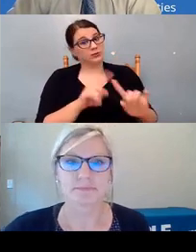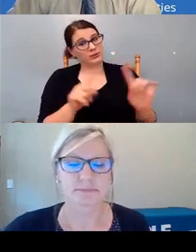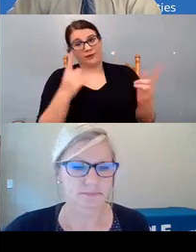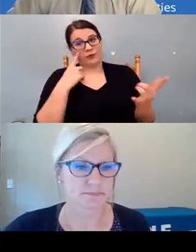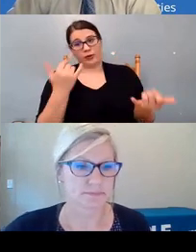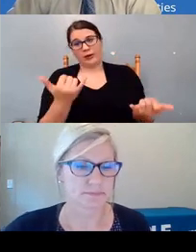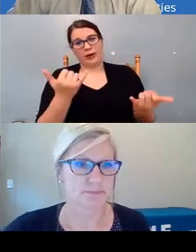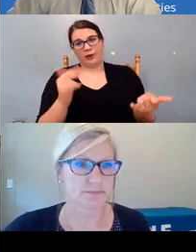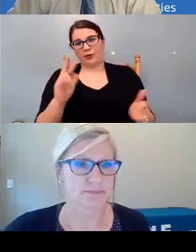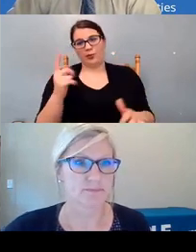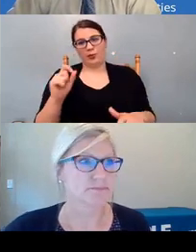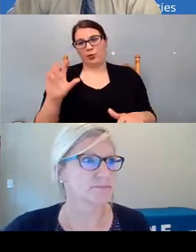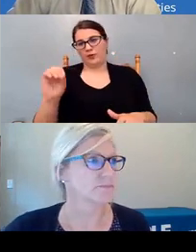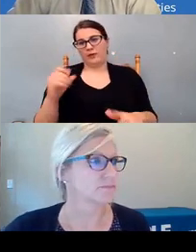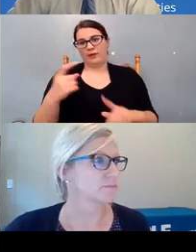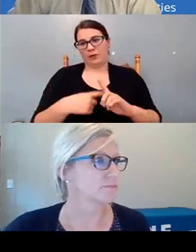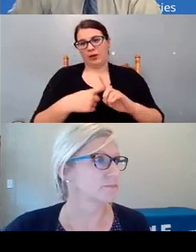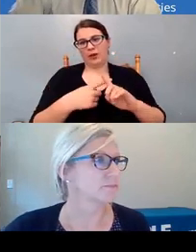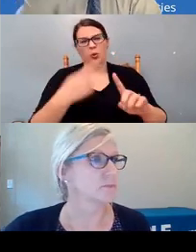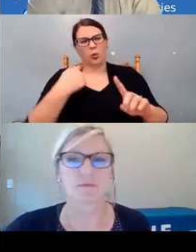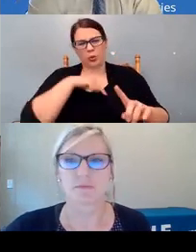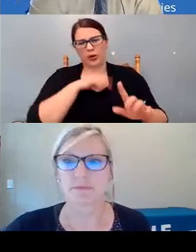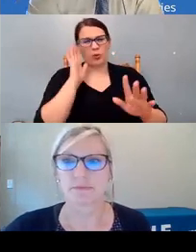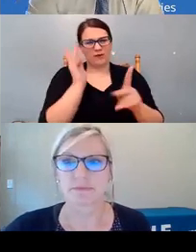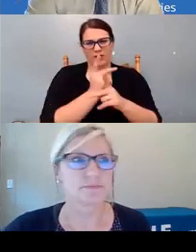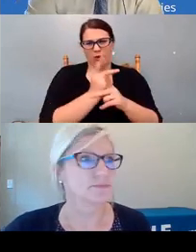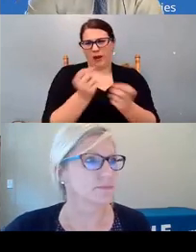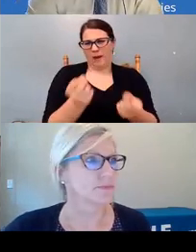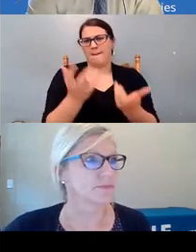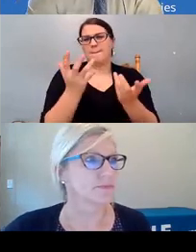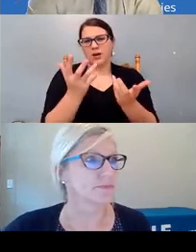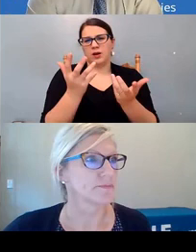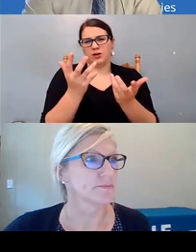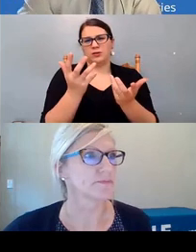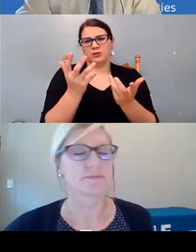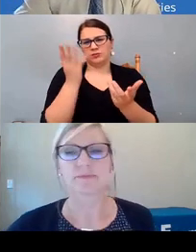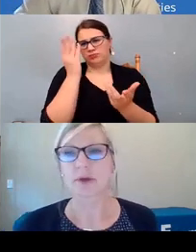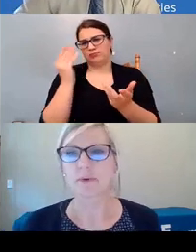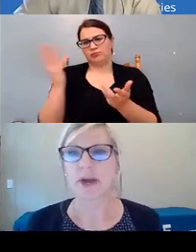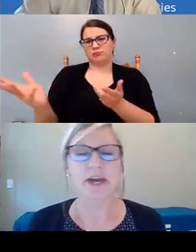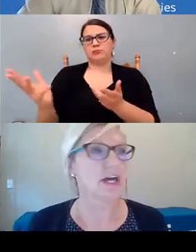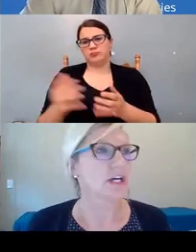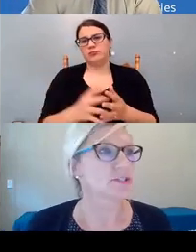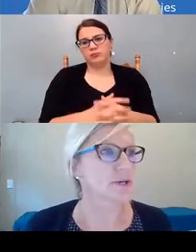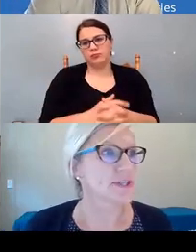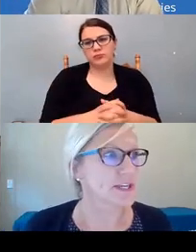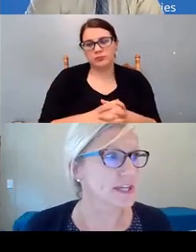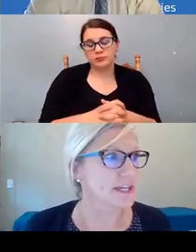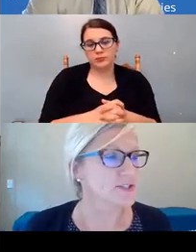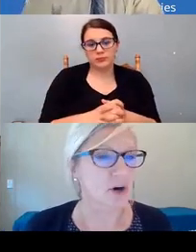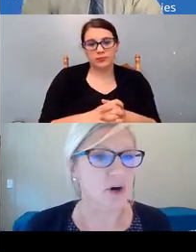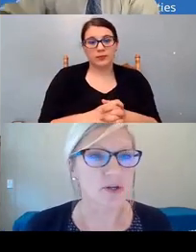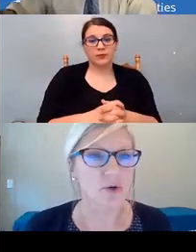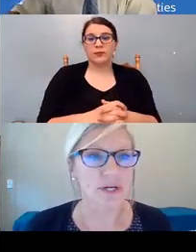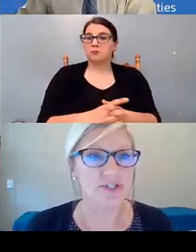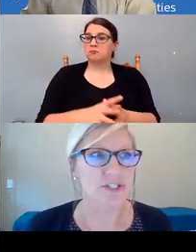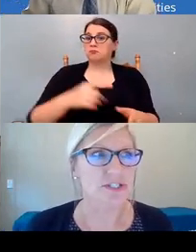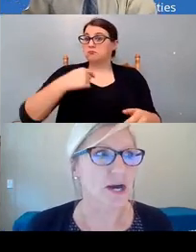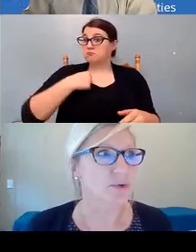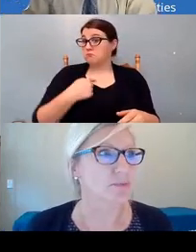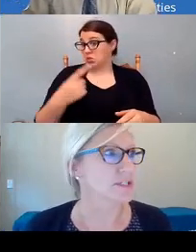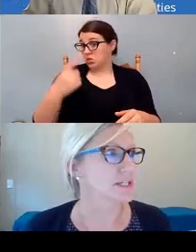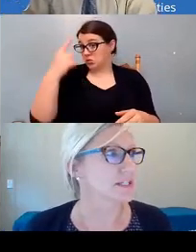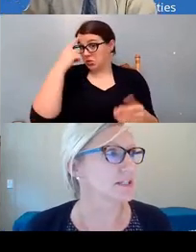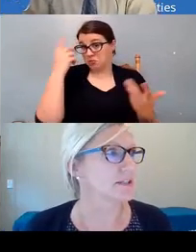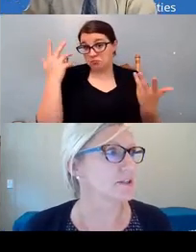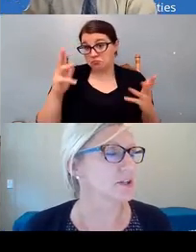yeah, we'll definitely, Bill, we'll get that calculation done for you and sent out. Okay, so I think that is all the questions